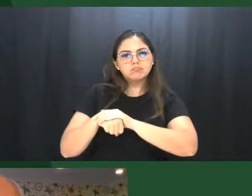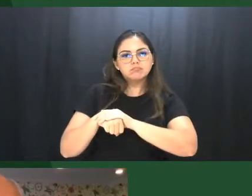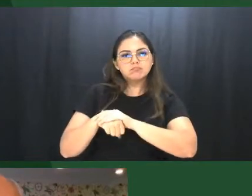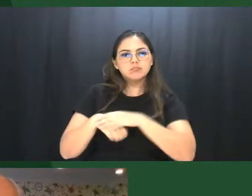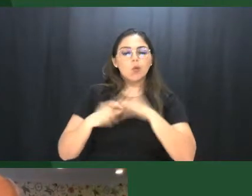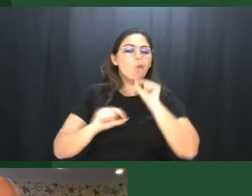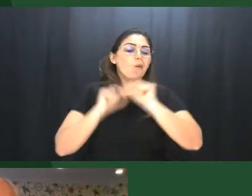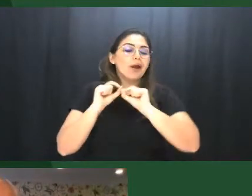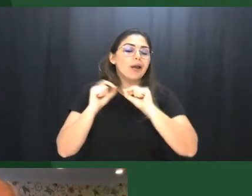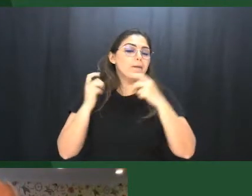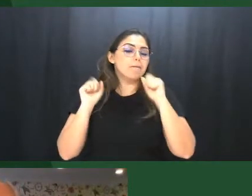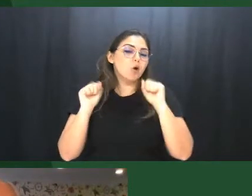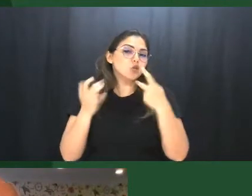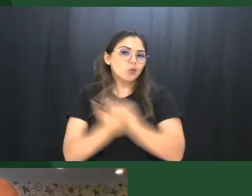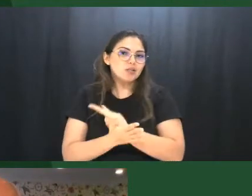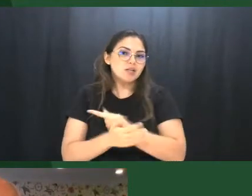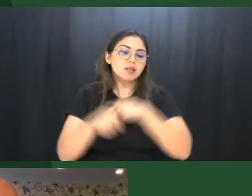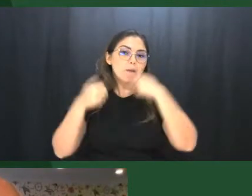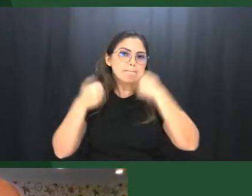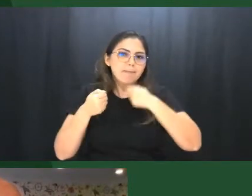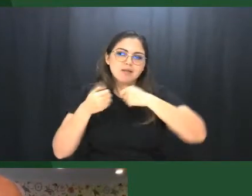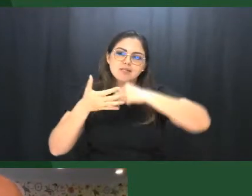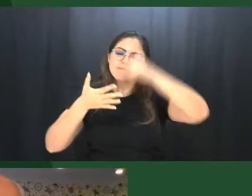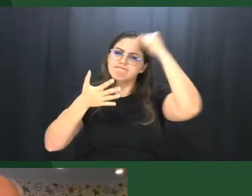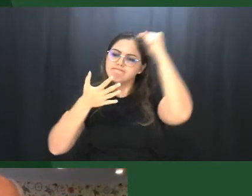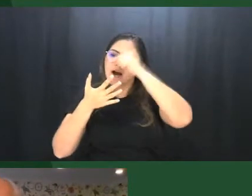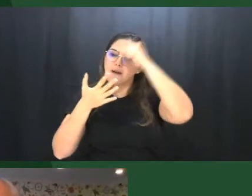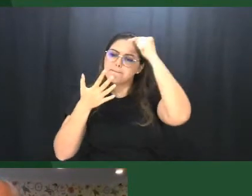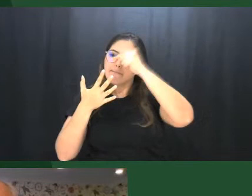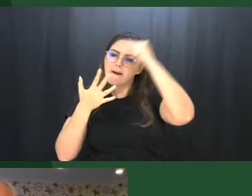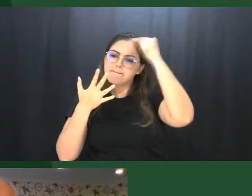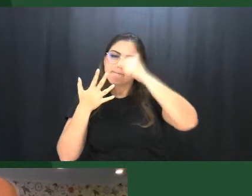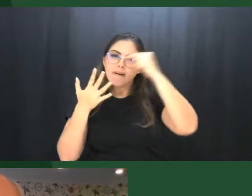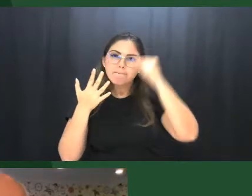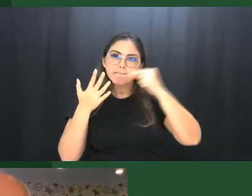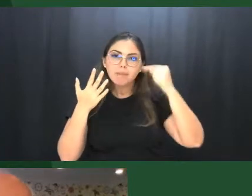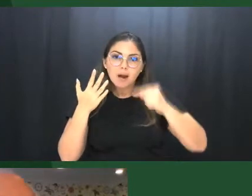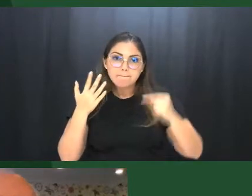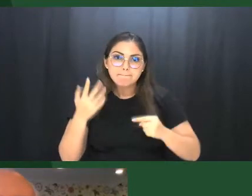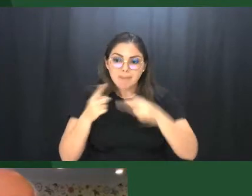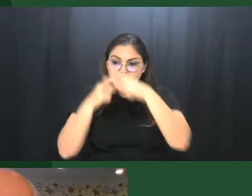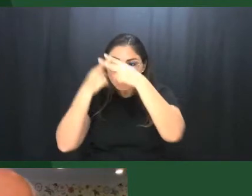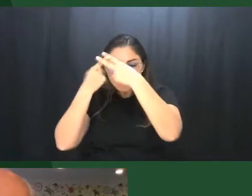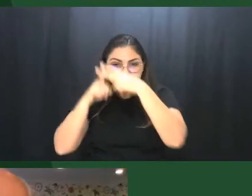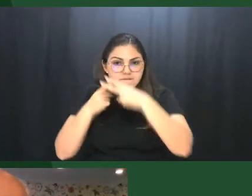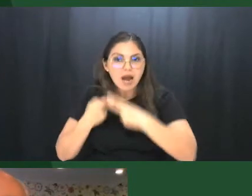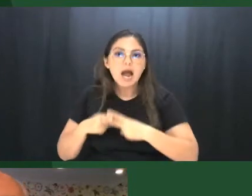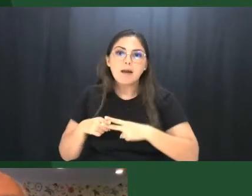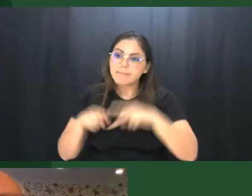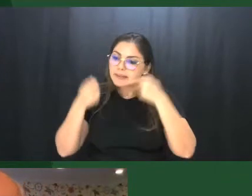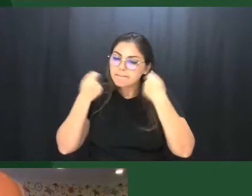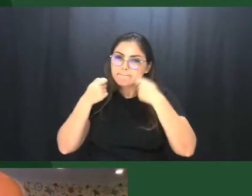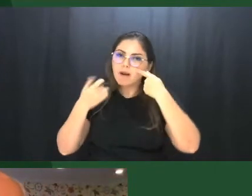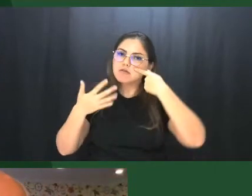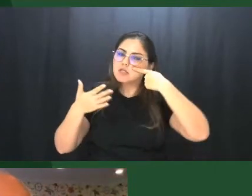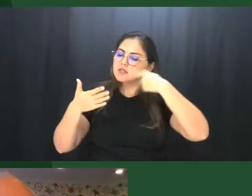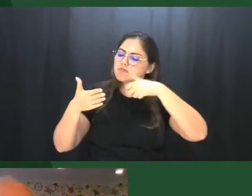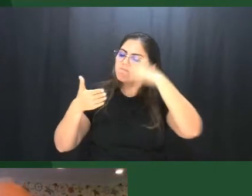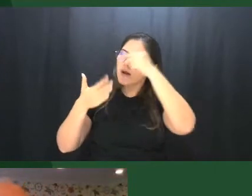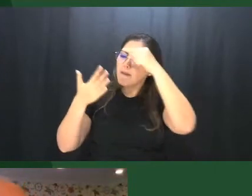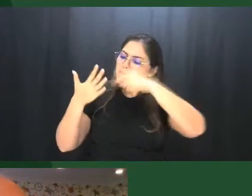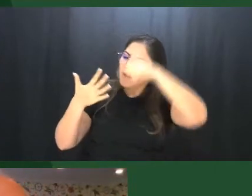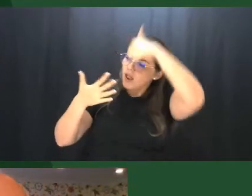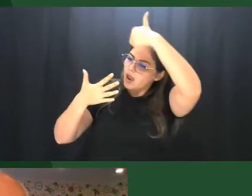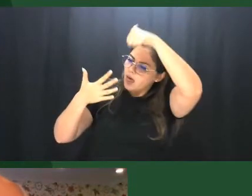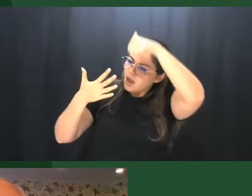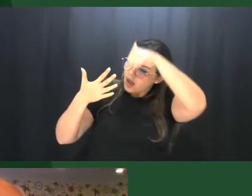be automated. Now, you talk about whether you could have a car without any passengers at all. Yes, but